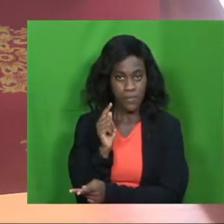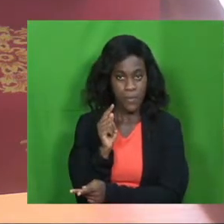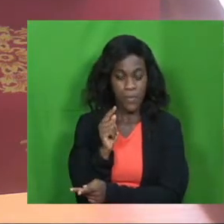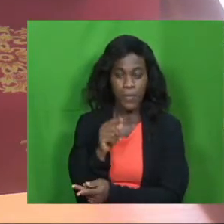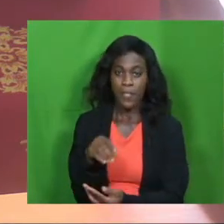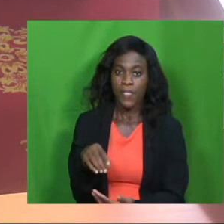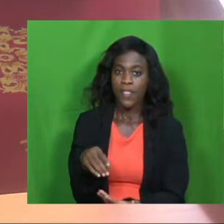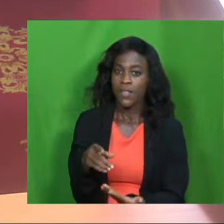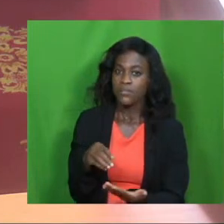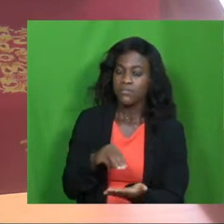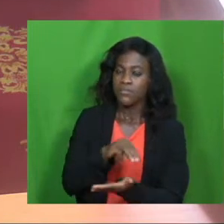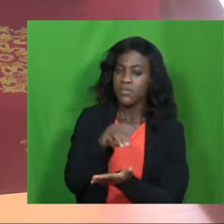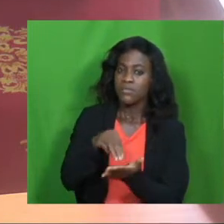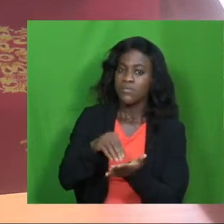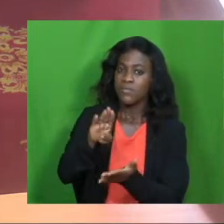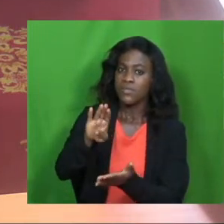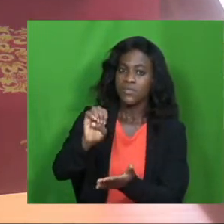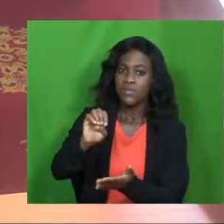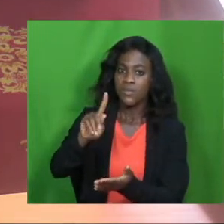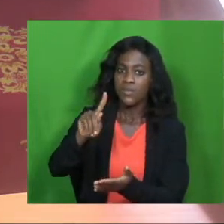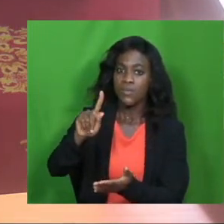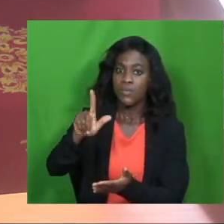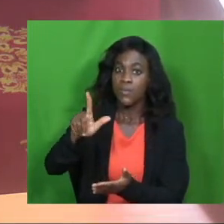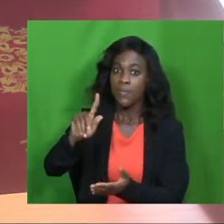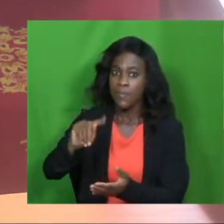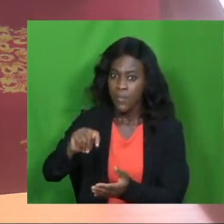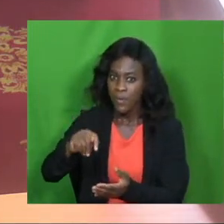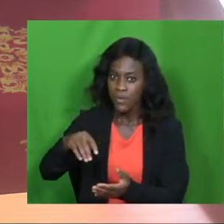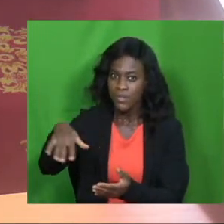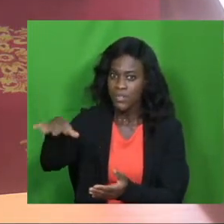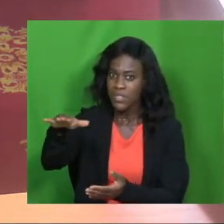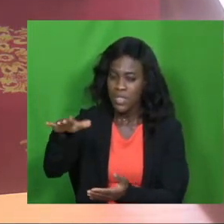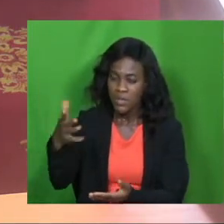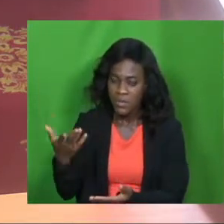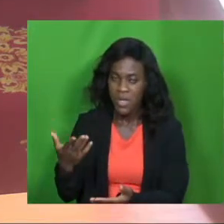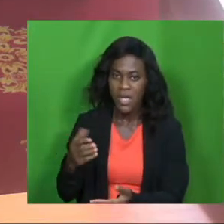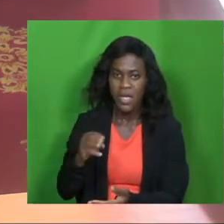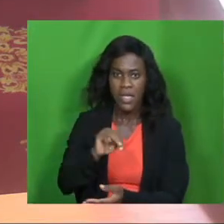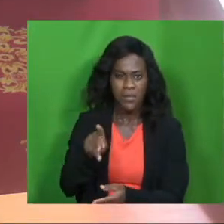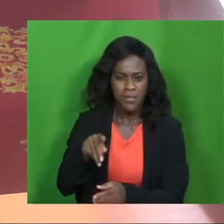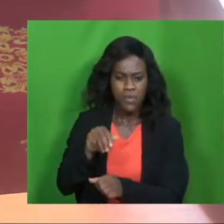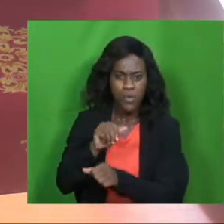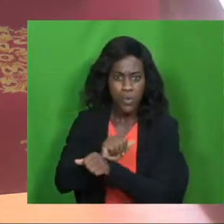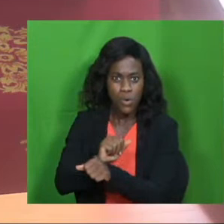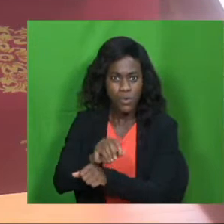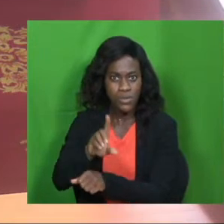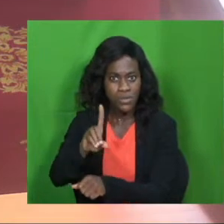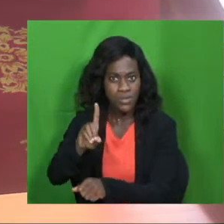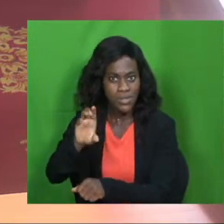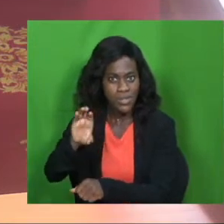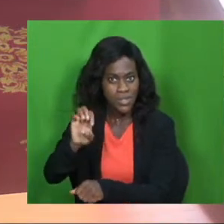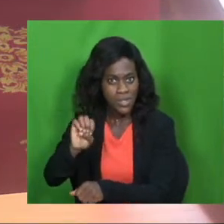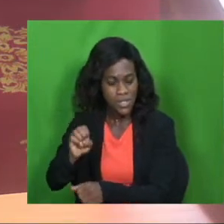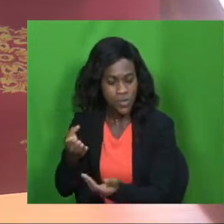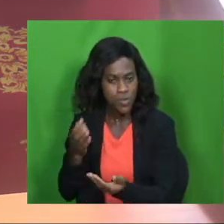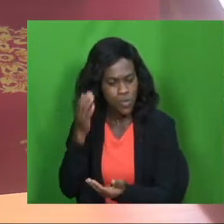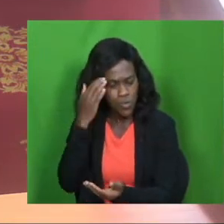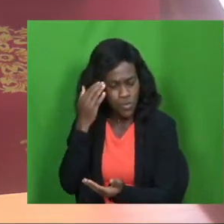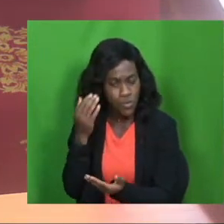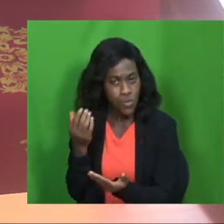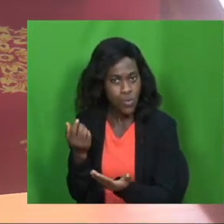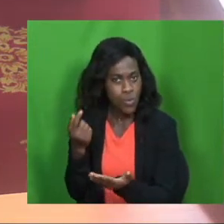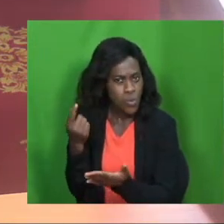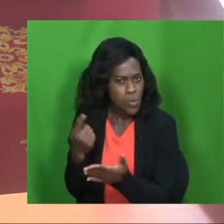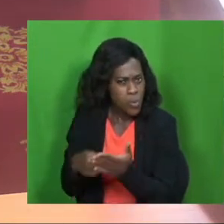these are the MPs work very closely with the DCEs to determine the projects that they want to do. And I